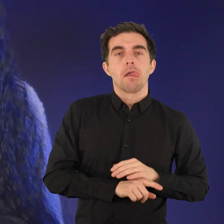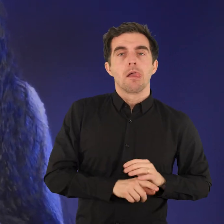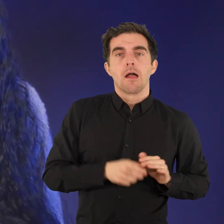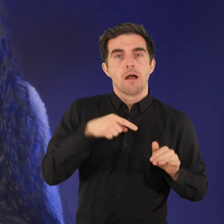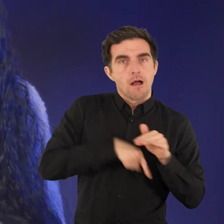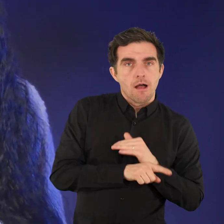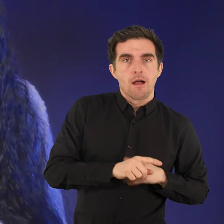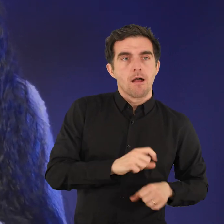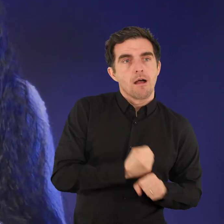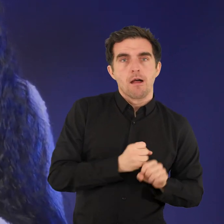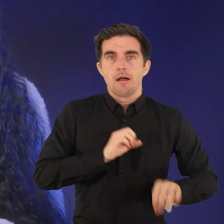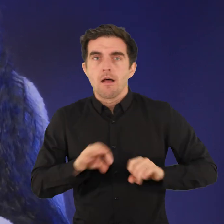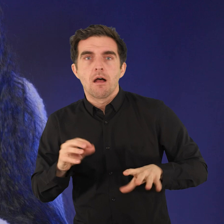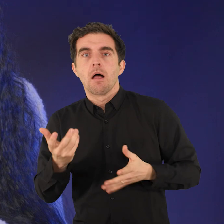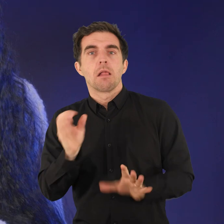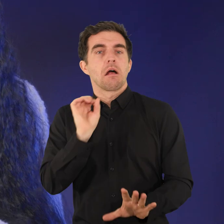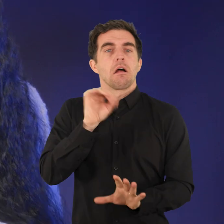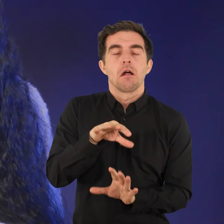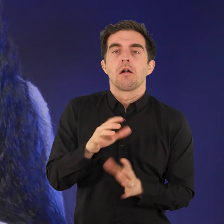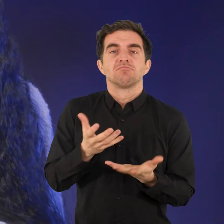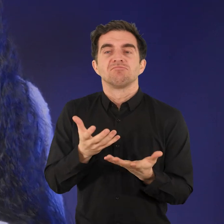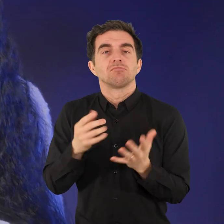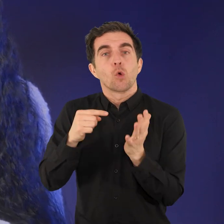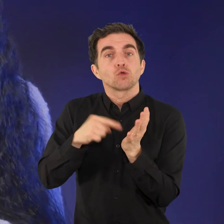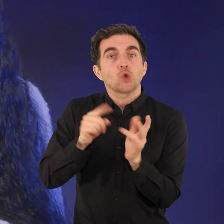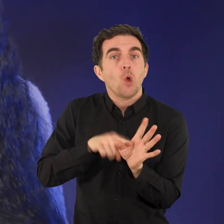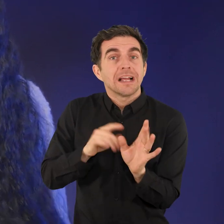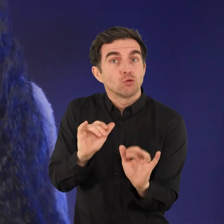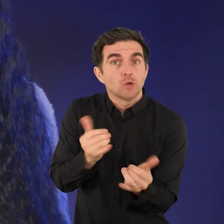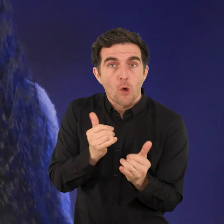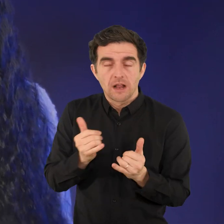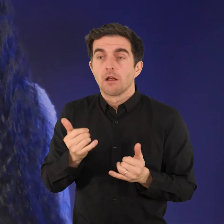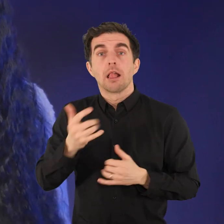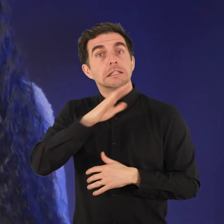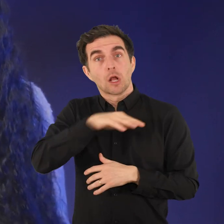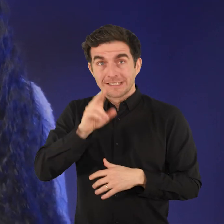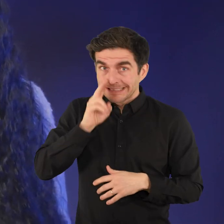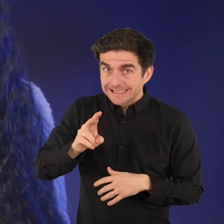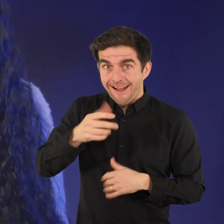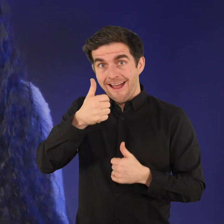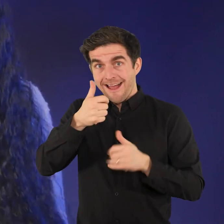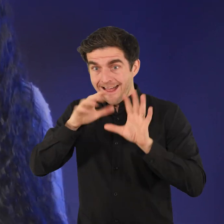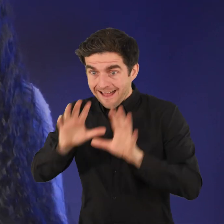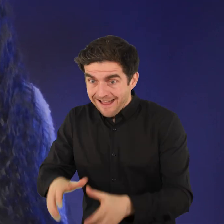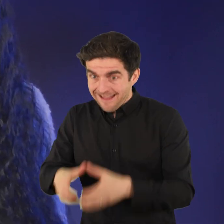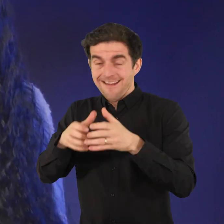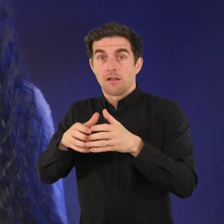small mines that looks like toy, and then the kid can pick it up and then it